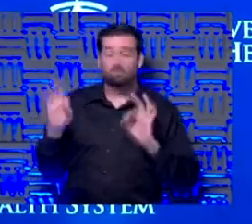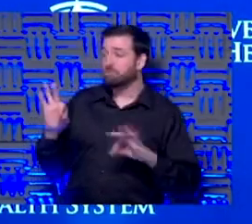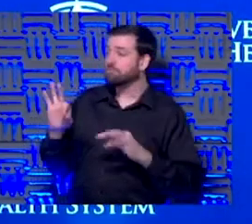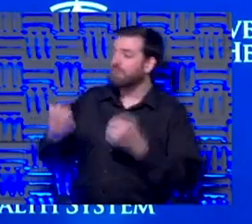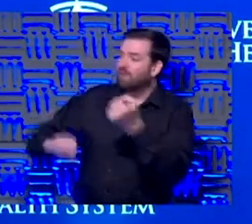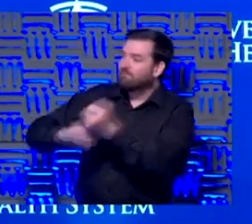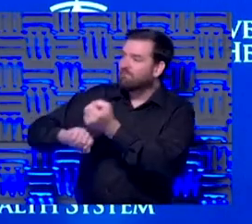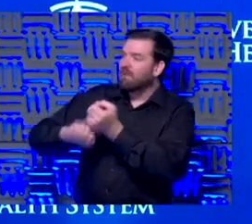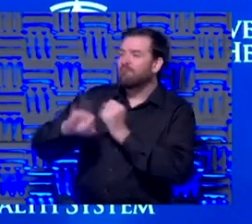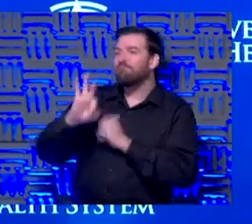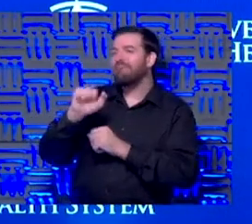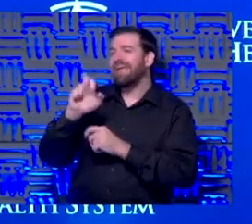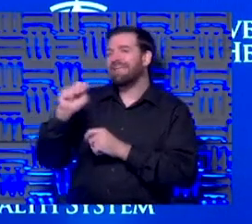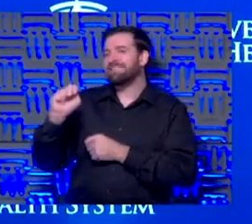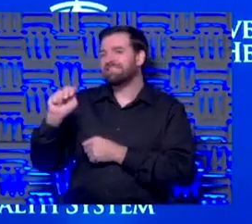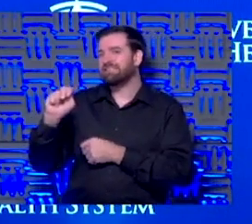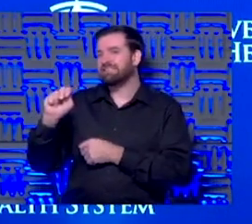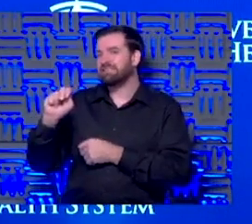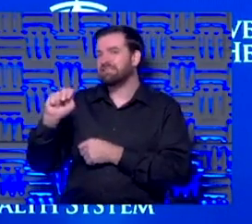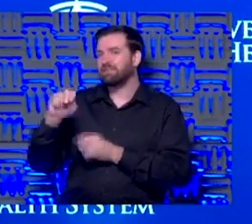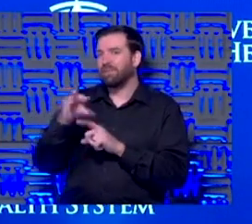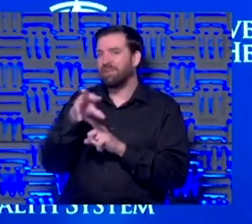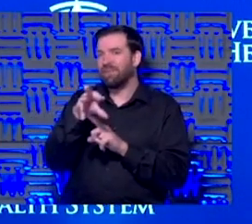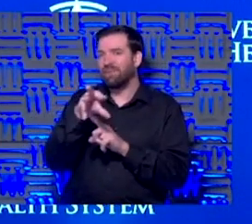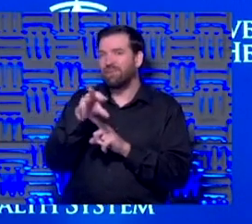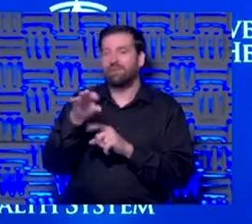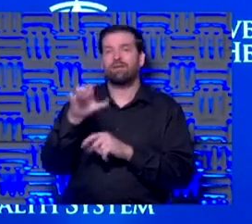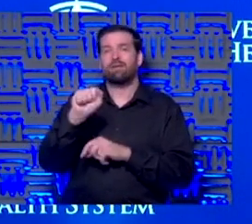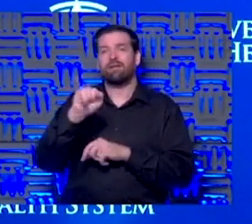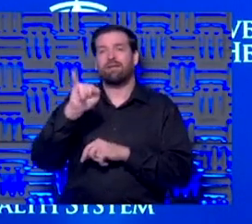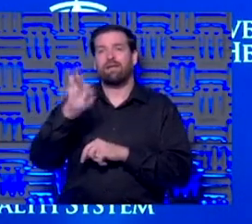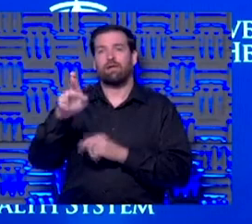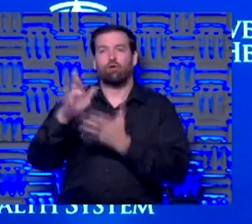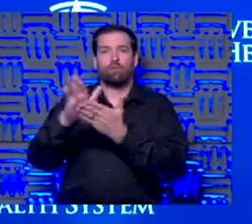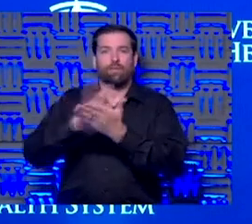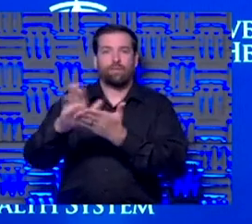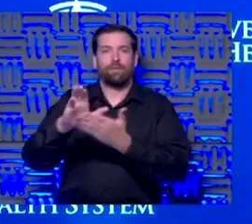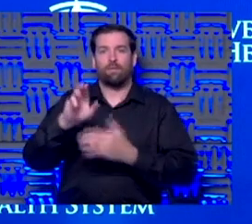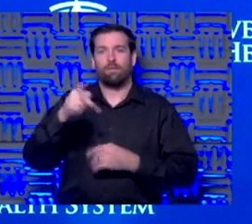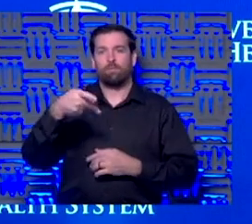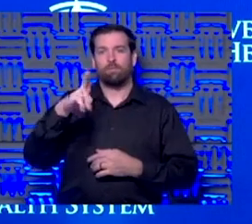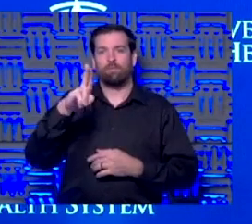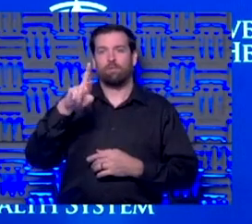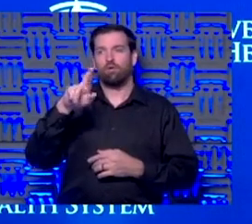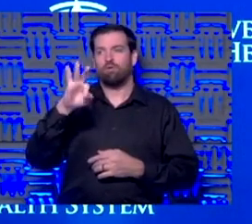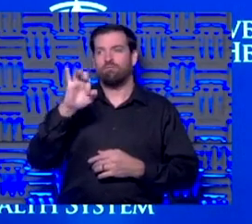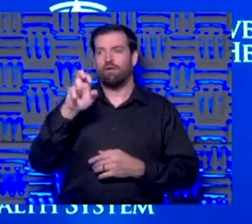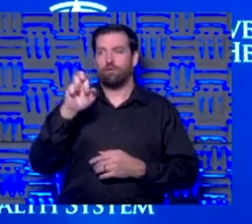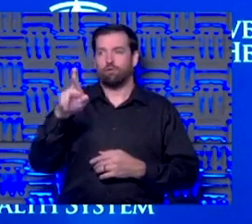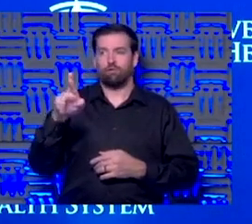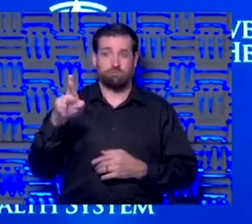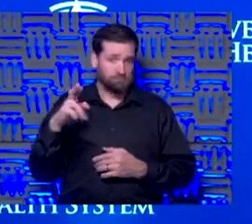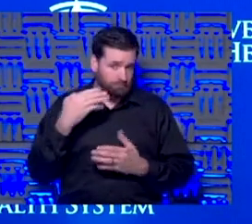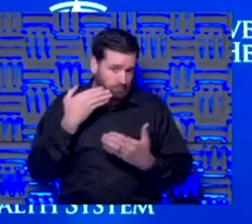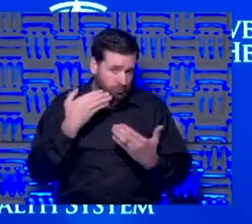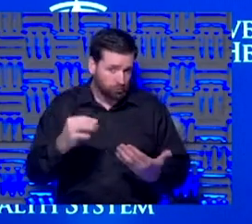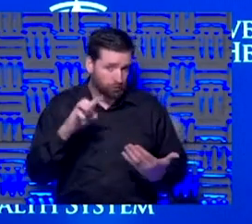and air purifiers, would they be helpful in a teacher's room? Okay, air purifiers and fans. That's a great